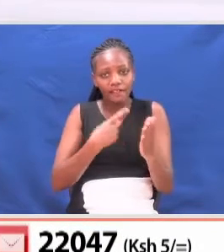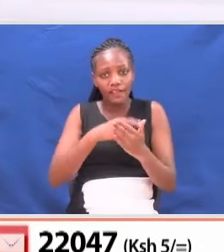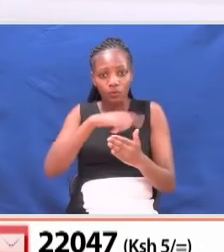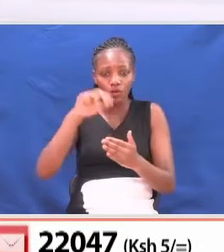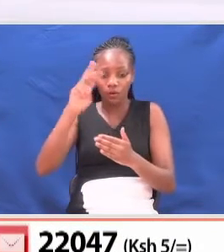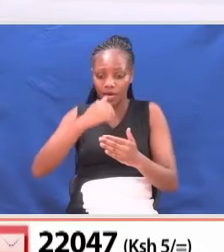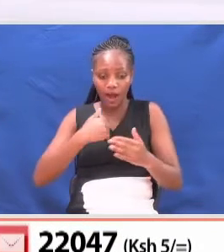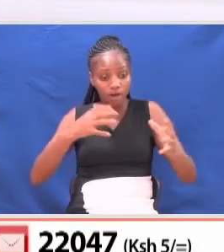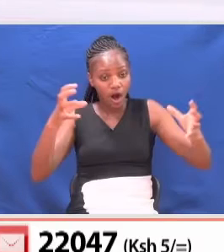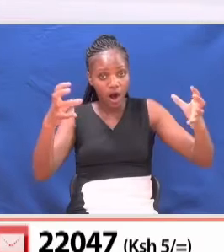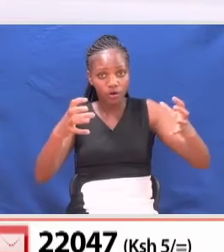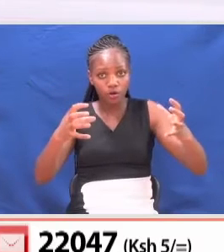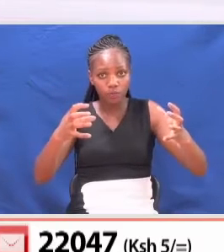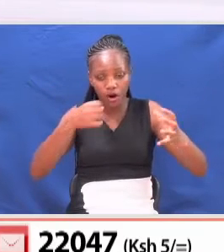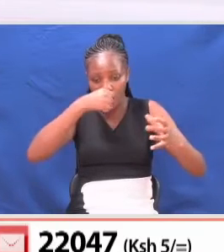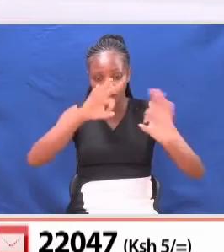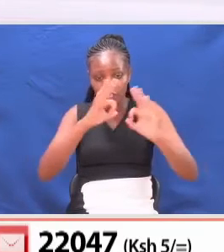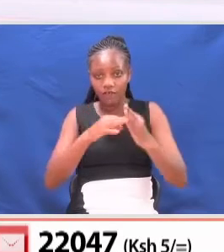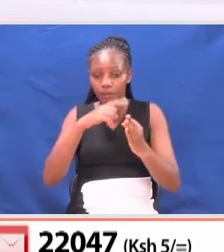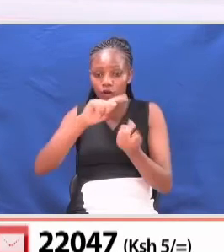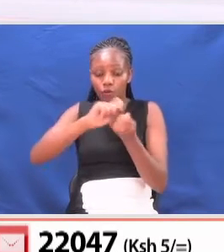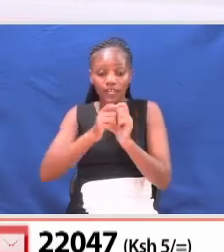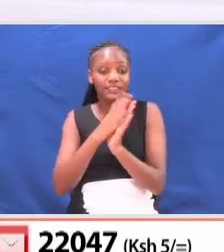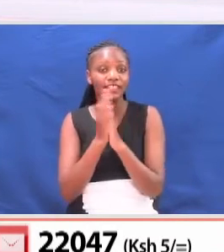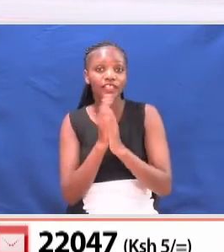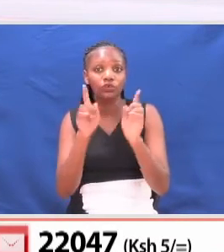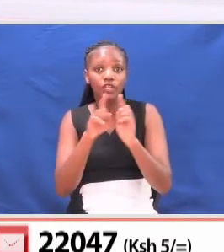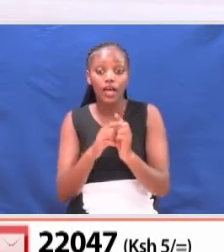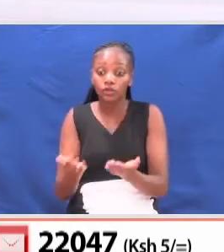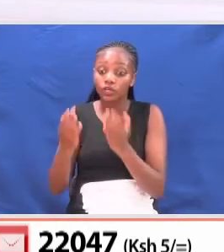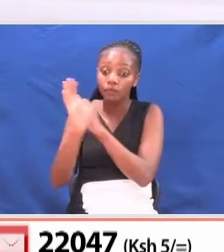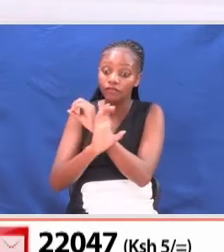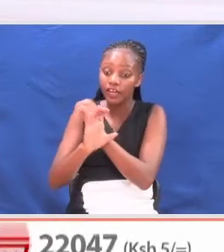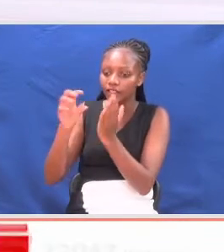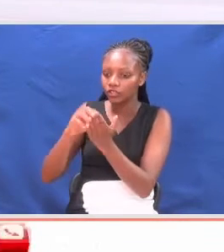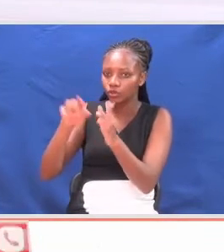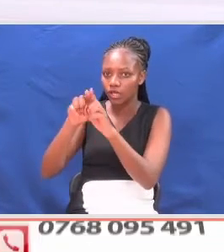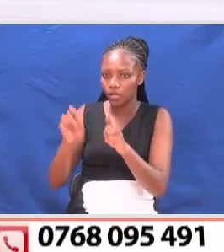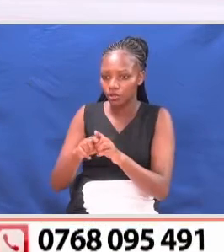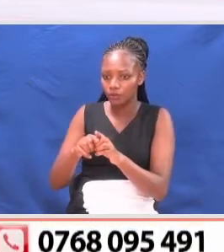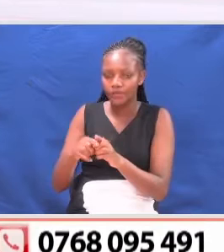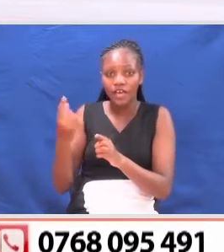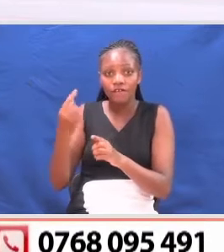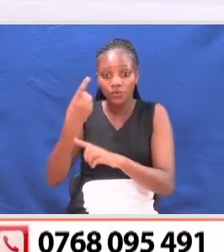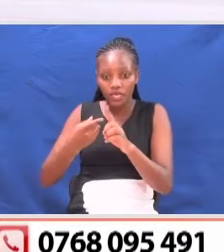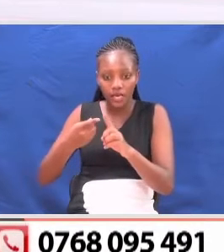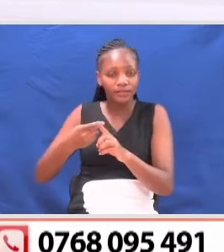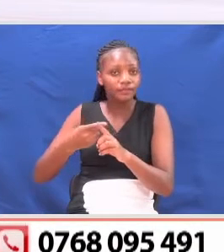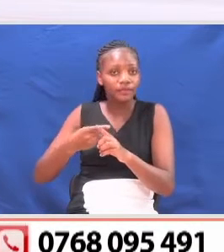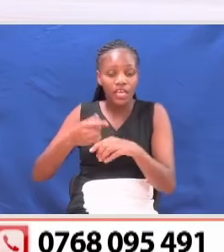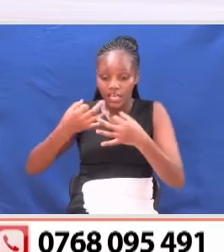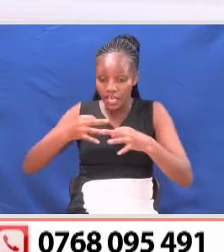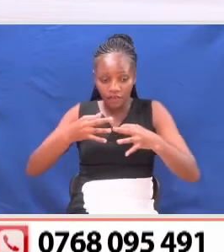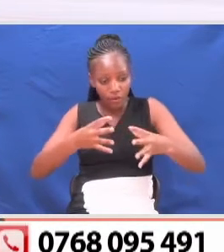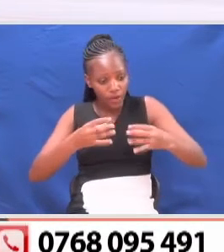children who are changing the narrative and shaping the country. And so in a few years to come, if we